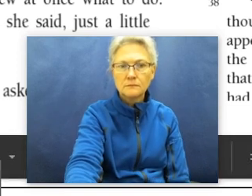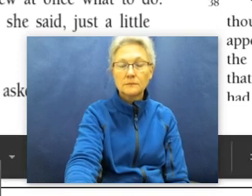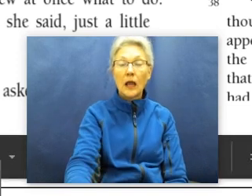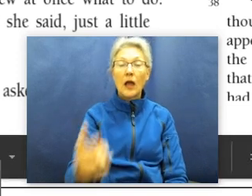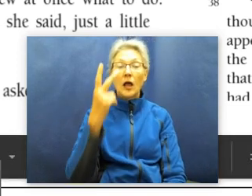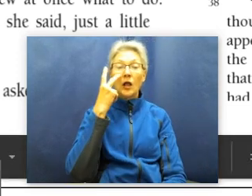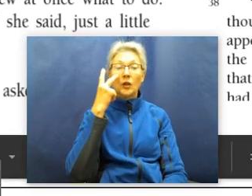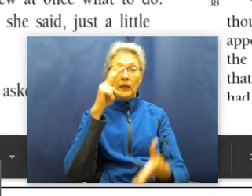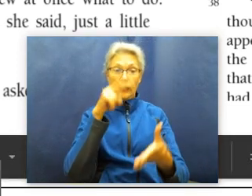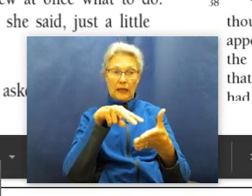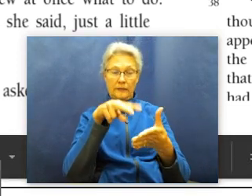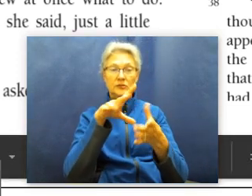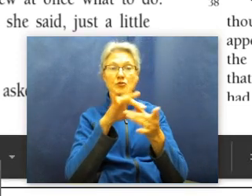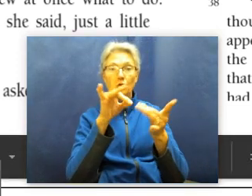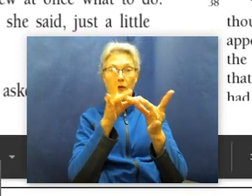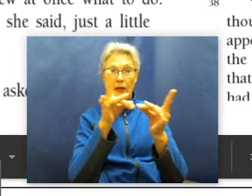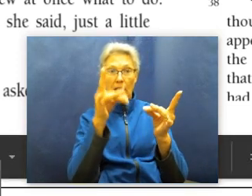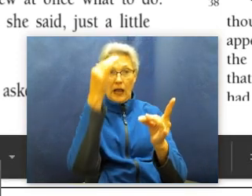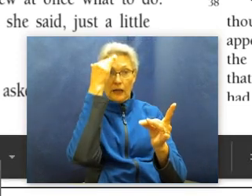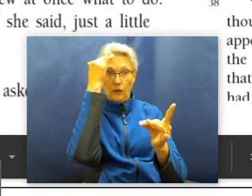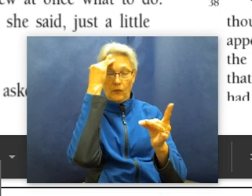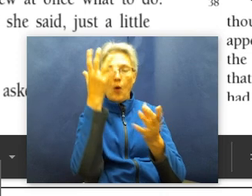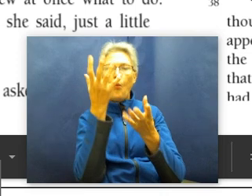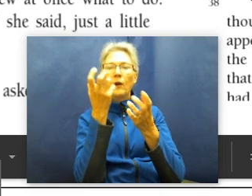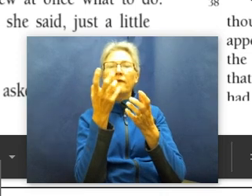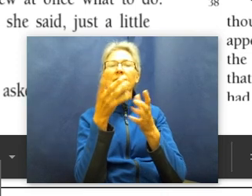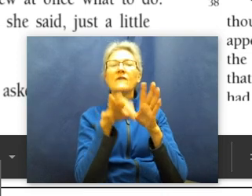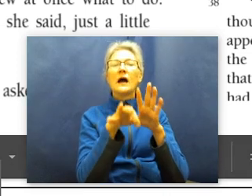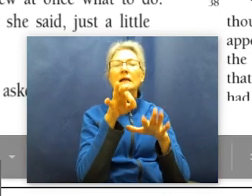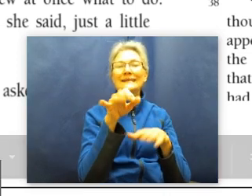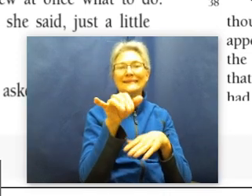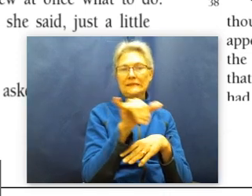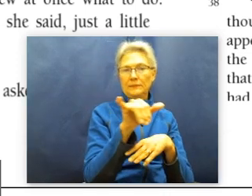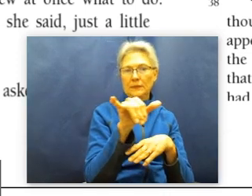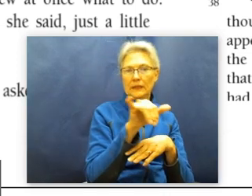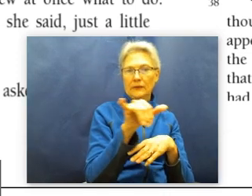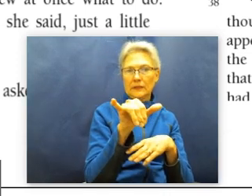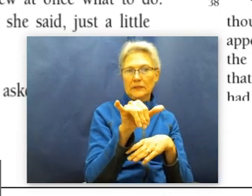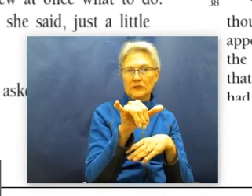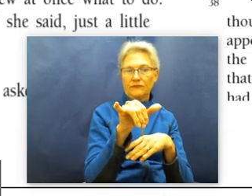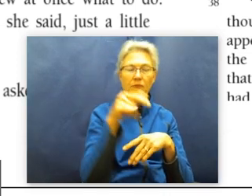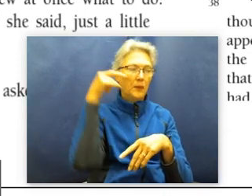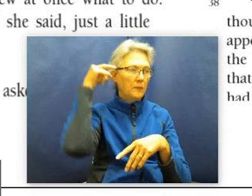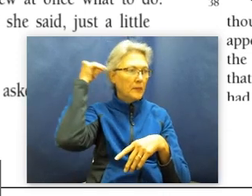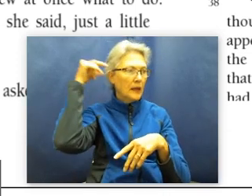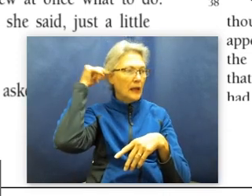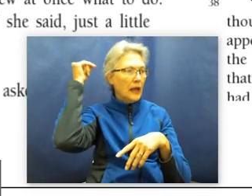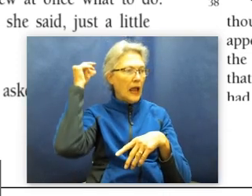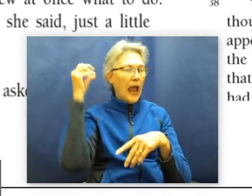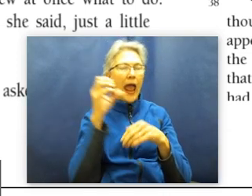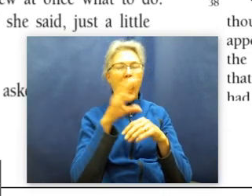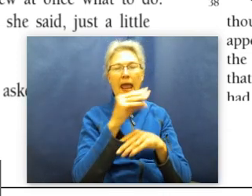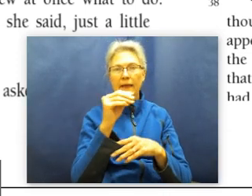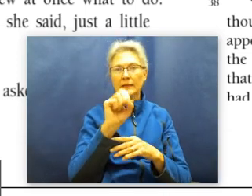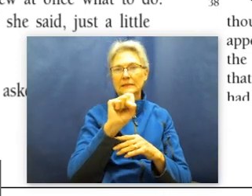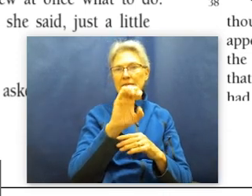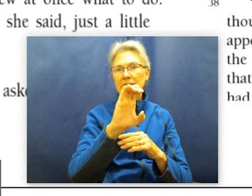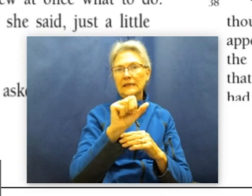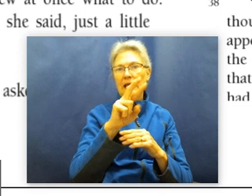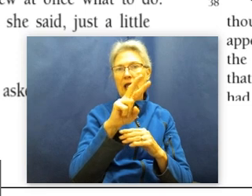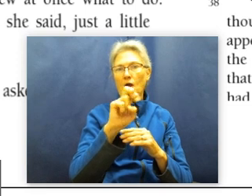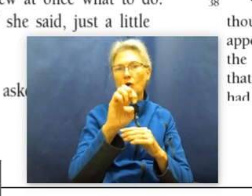Looking back at our text, I know that I want to find similarities between Peter and the Scarecrow. One of the events